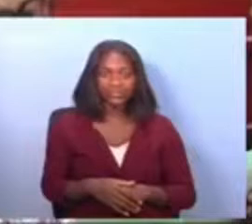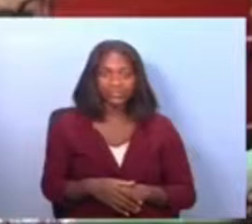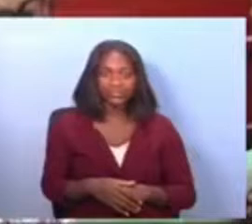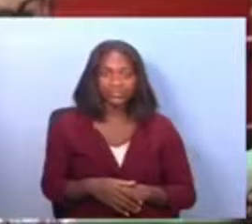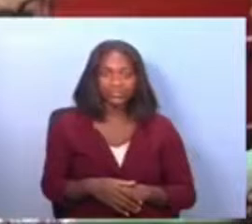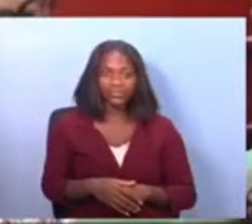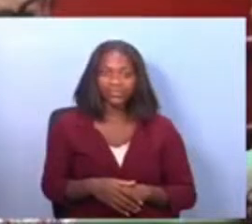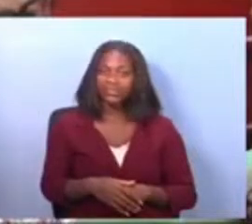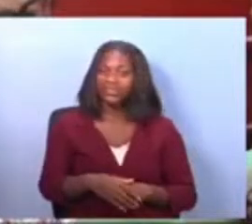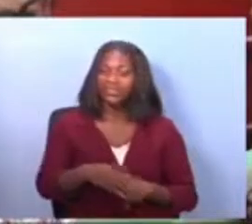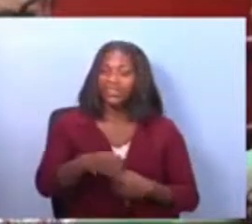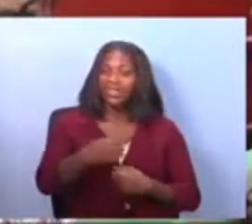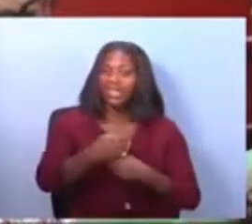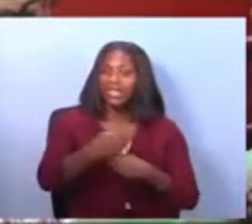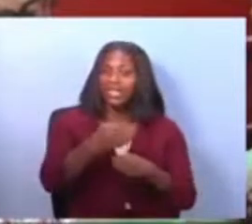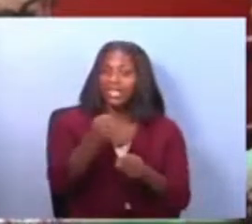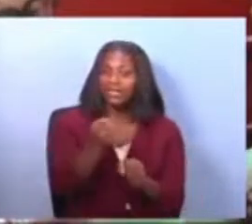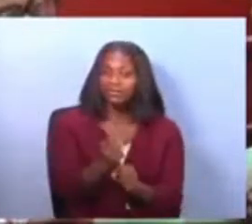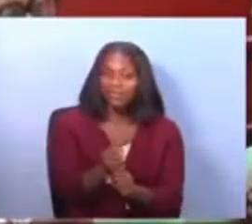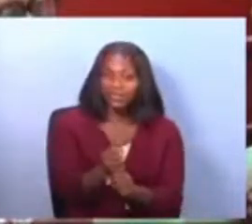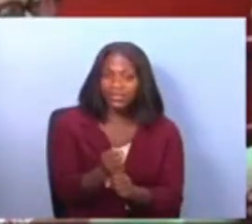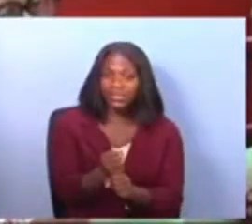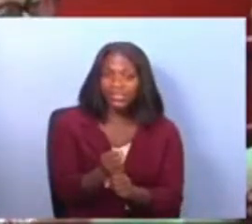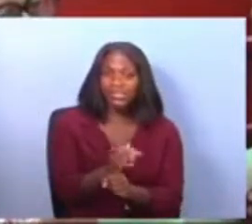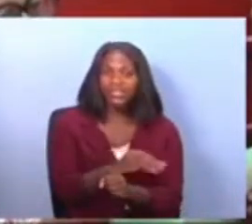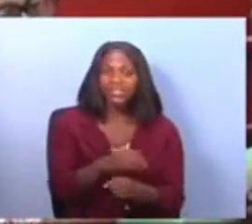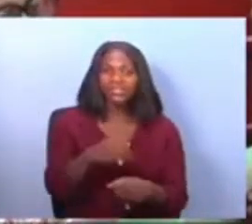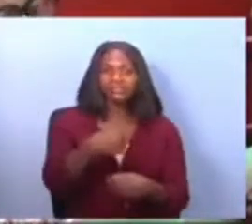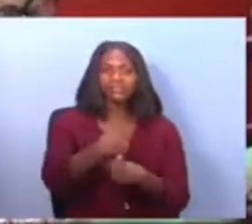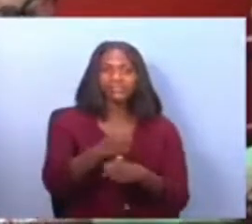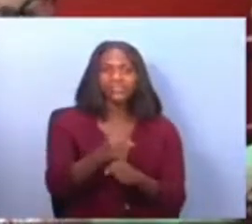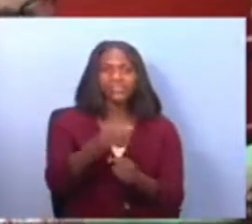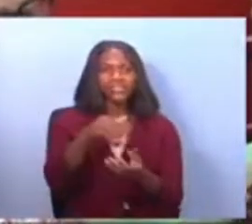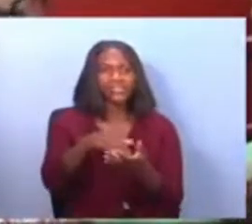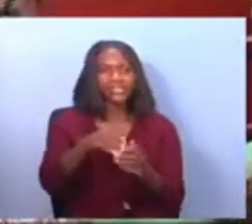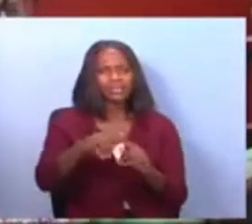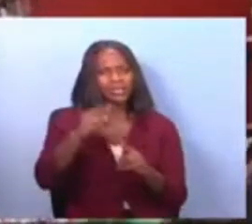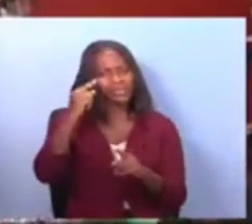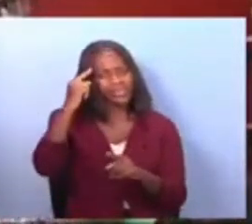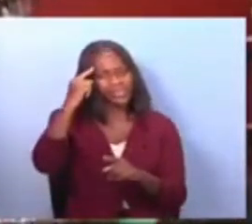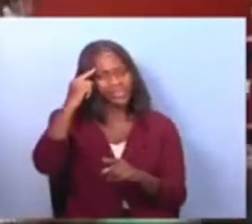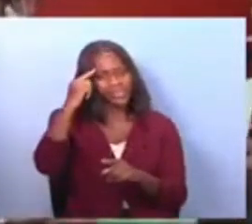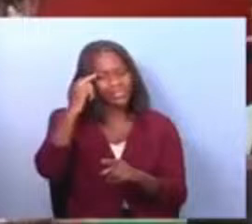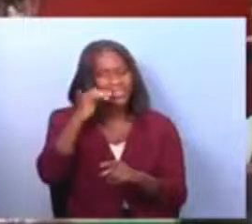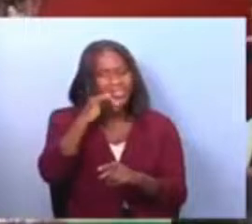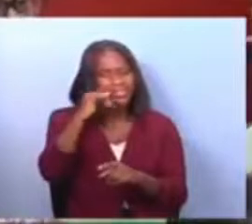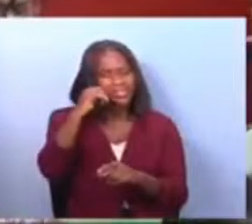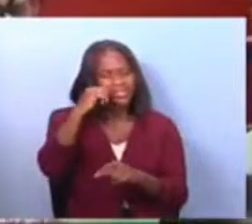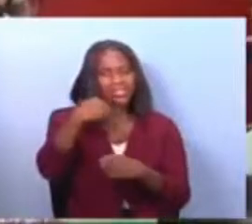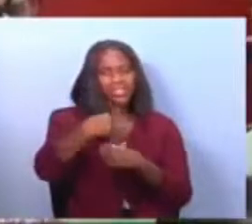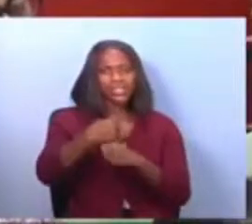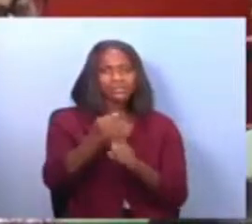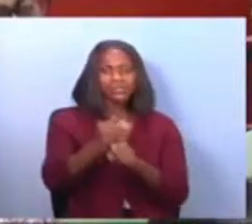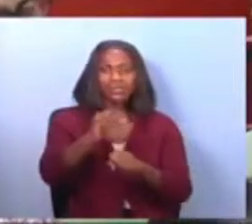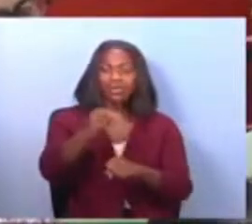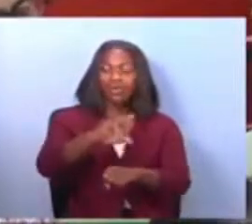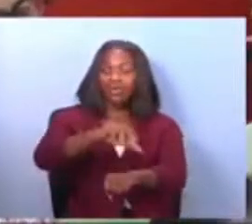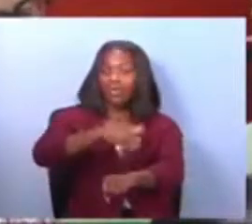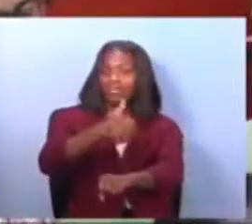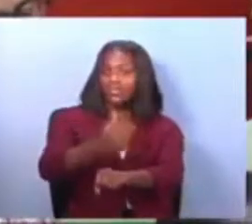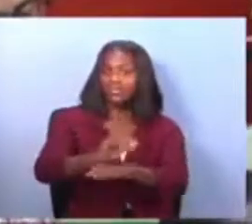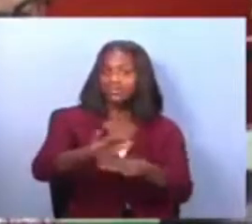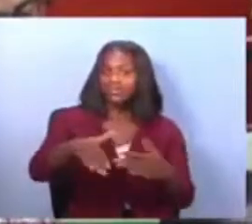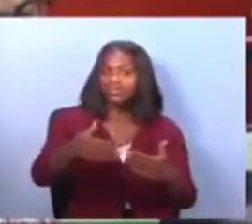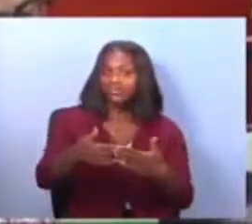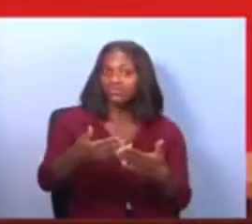And I thought all committees were composed yesterday, so I don't know whether the word recomposed will be appropriate. So I just want guidance. Thank